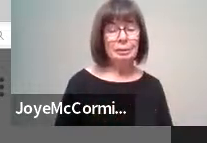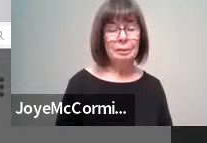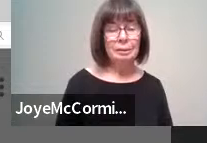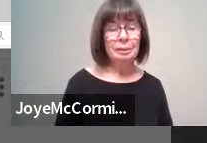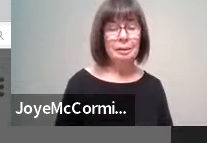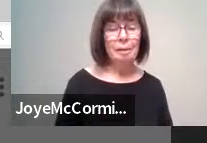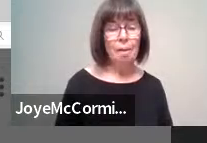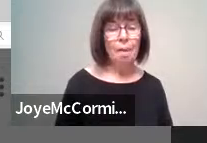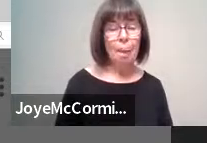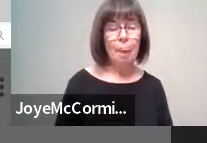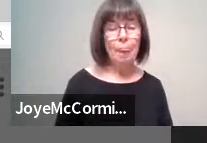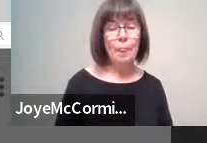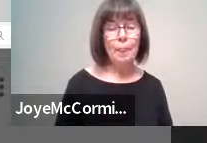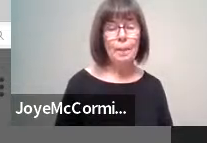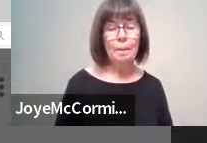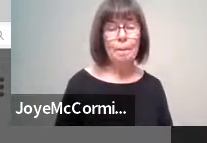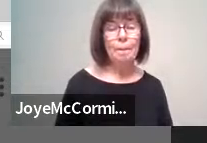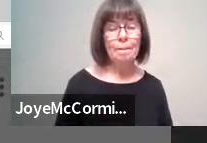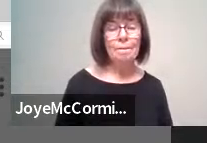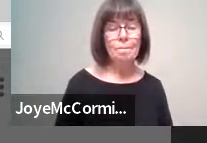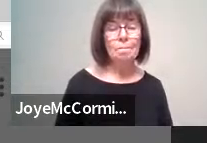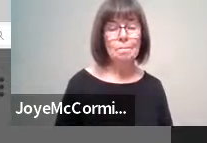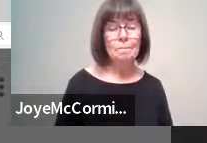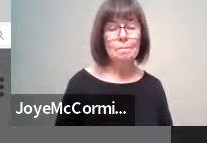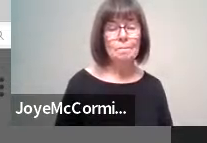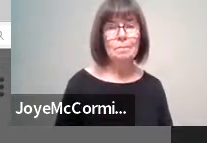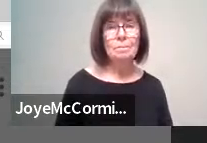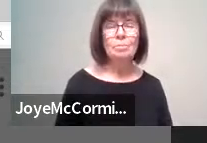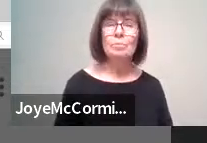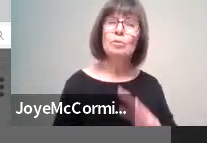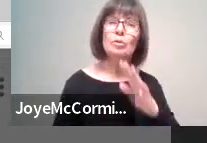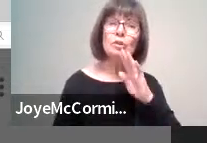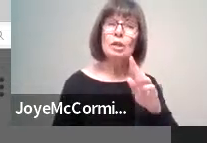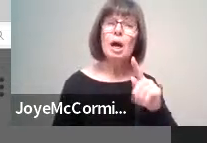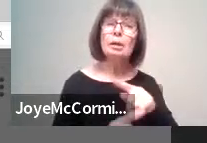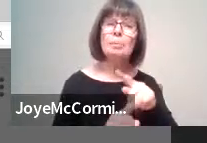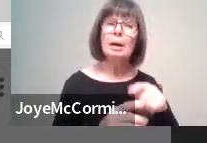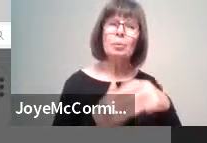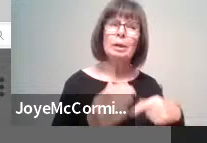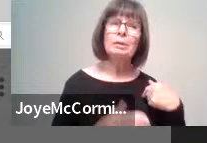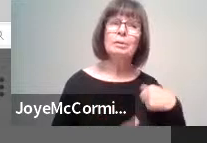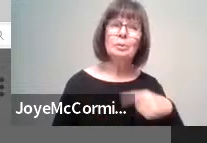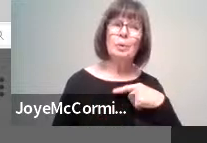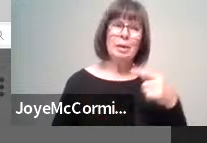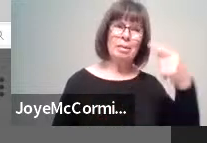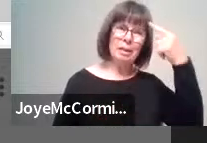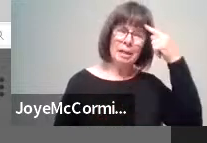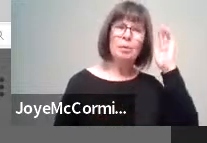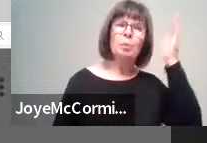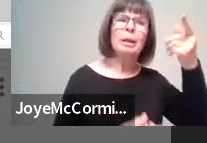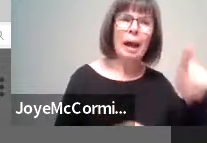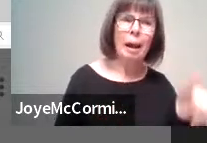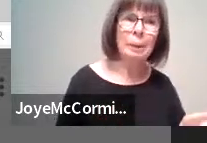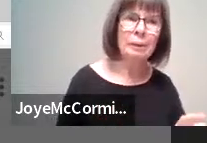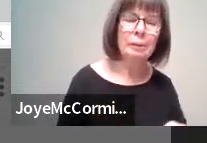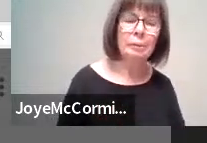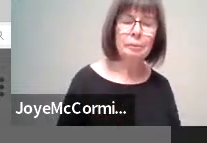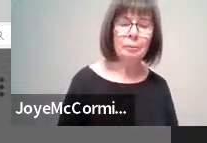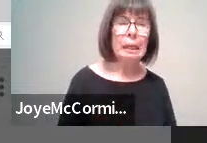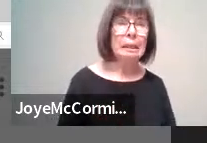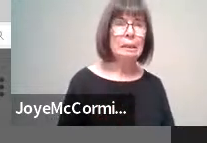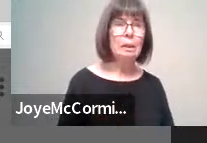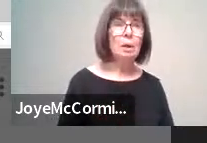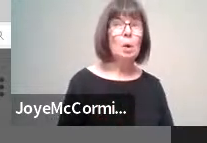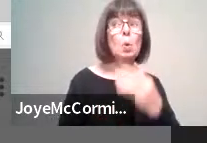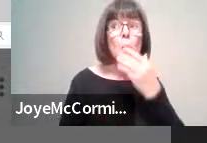but to talk about what we think is probably going to happen, you know, kind of thing. Uh-oh, I didn't do